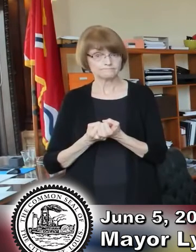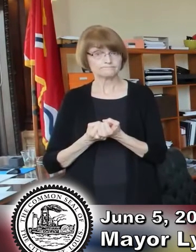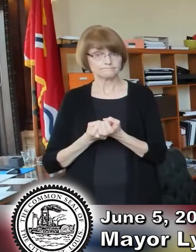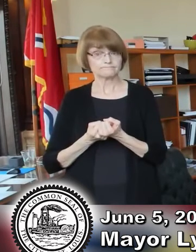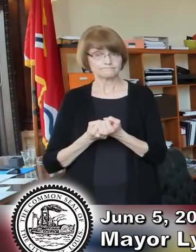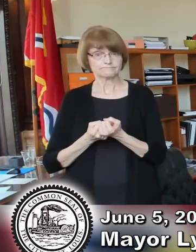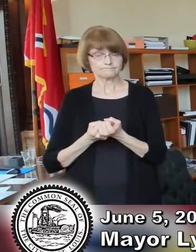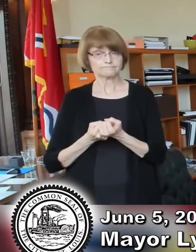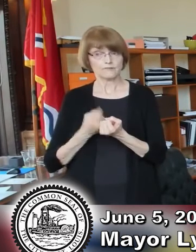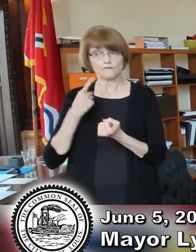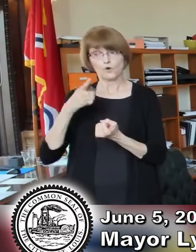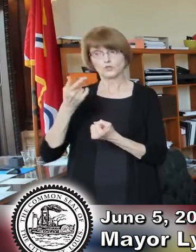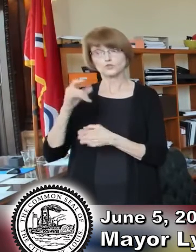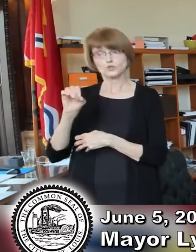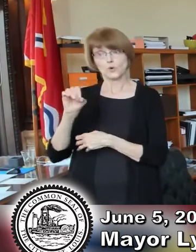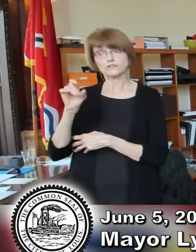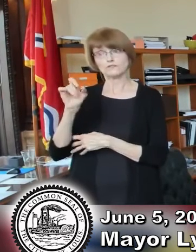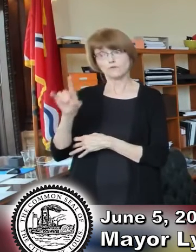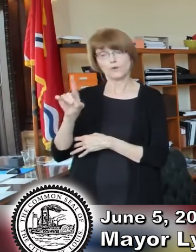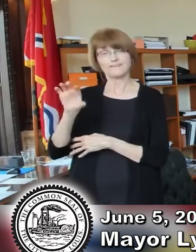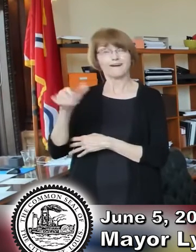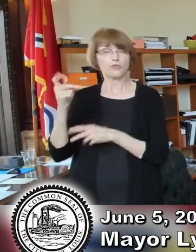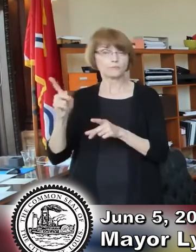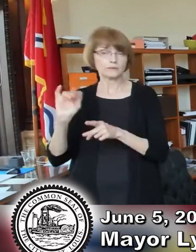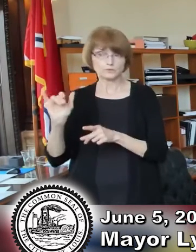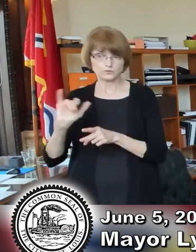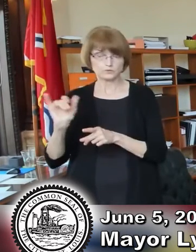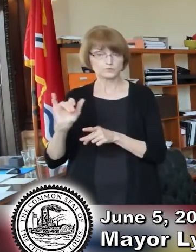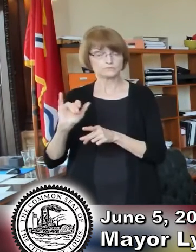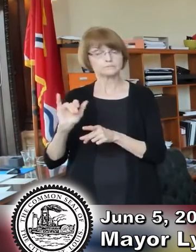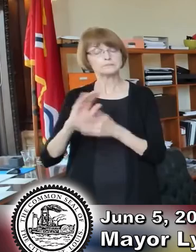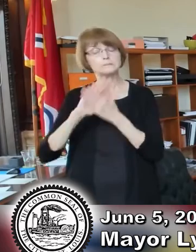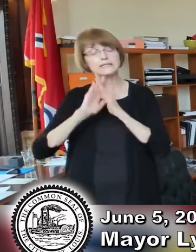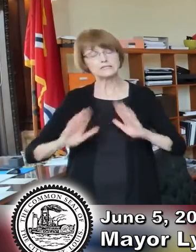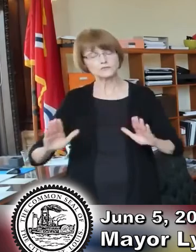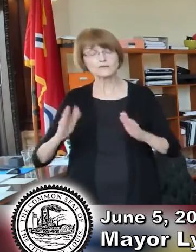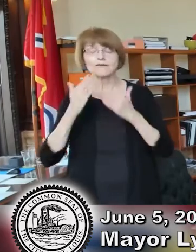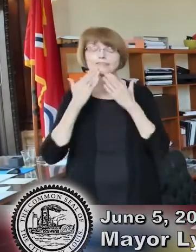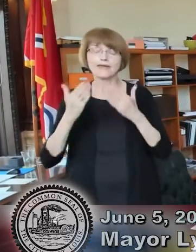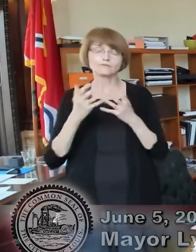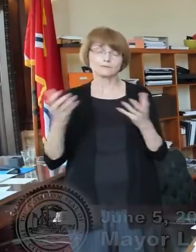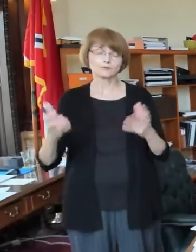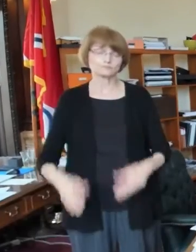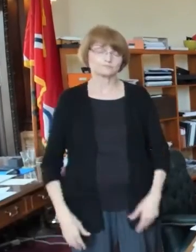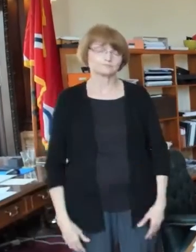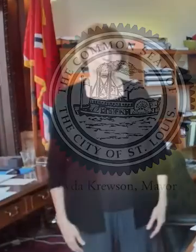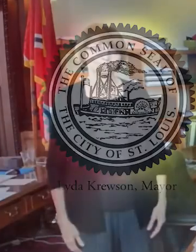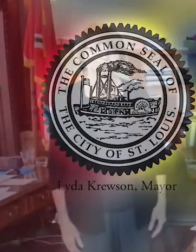for George Floyd and others in that way. So thank you very much.